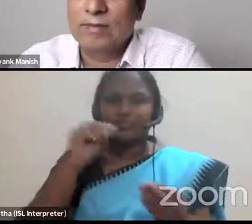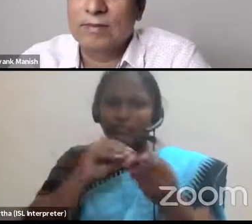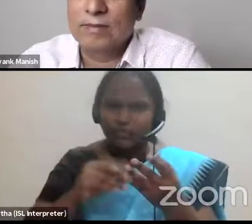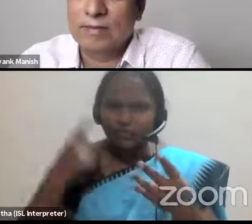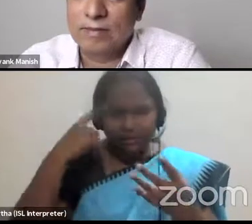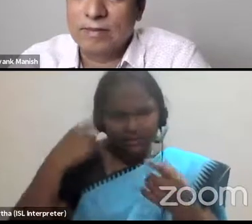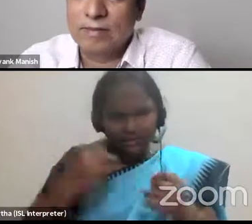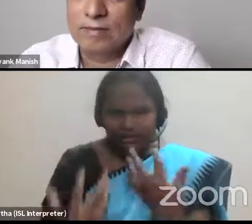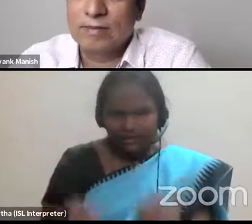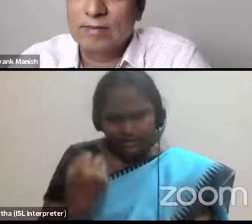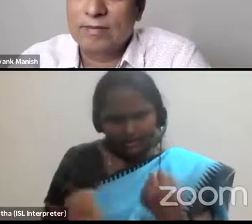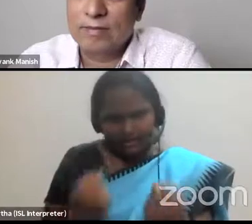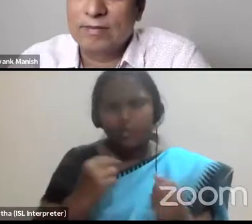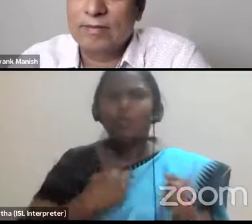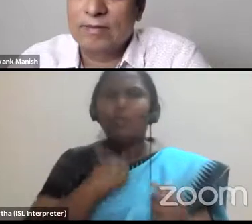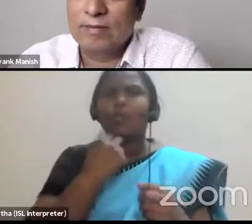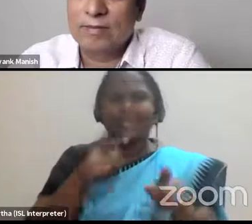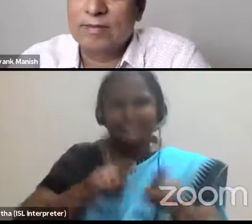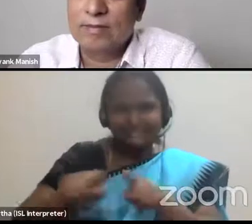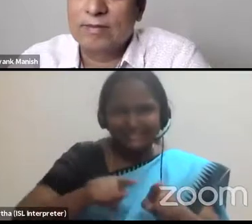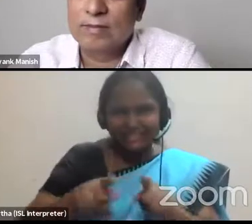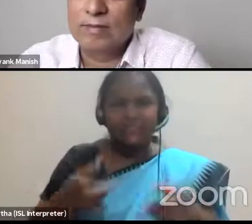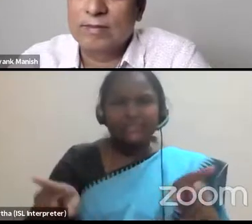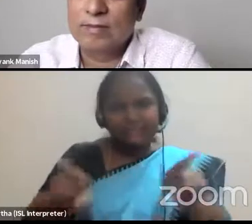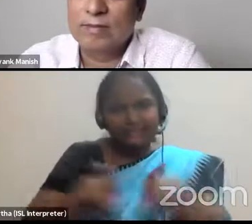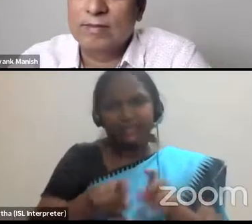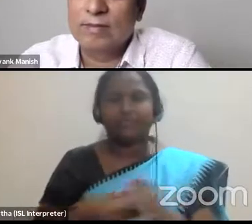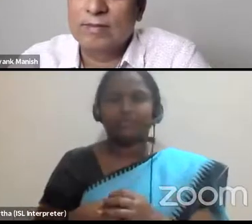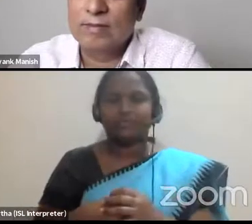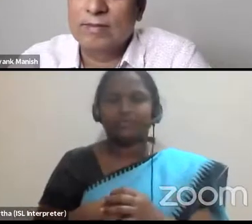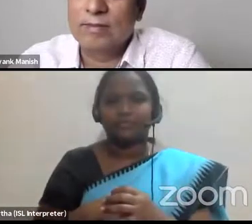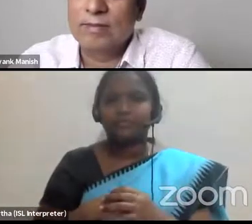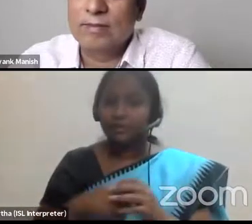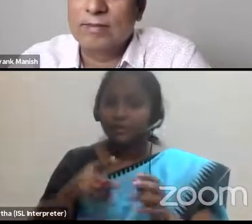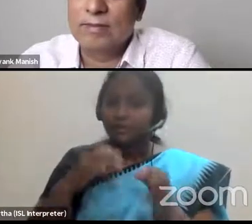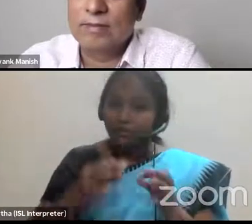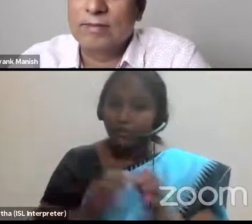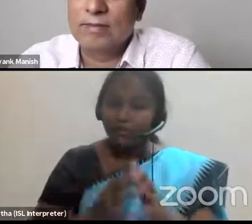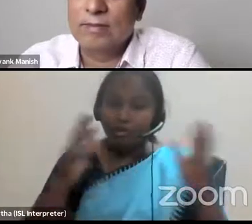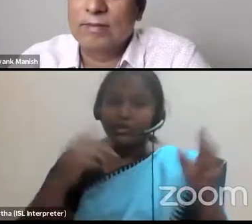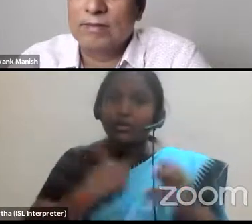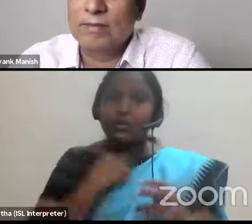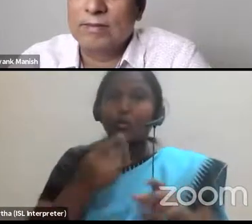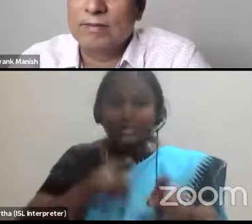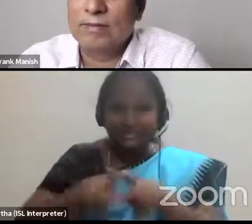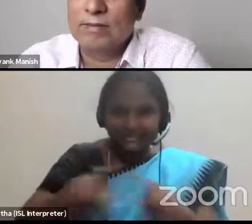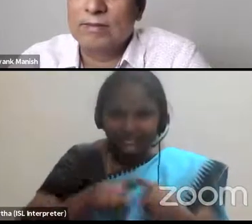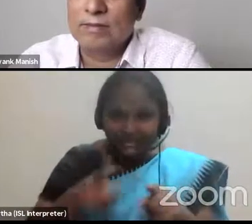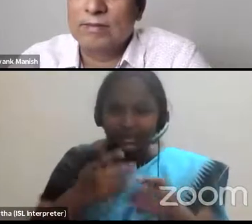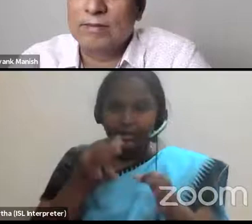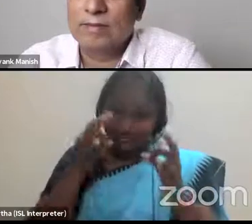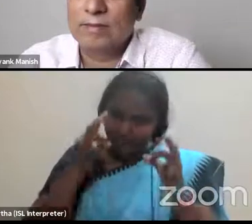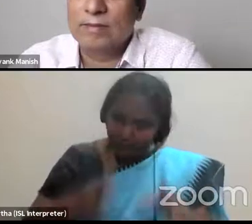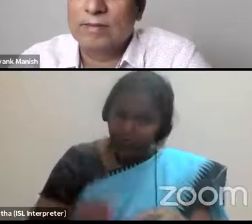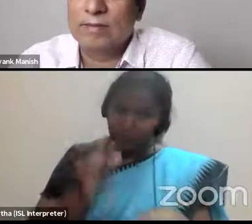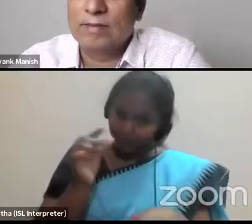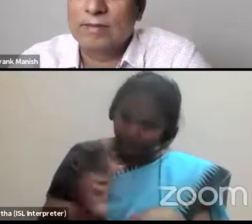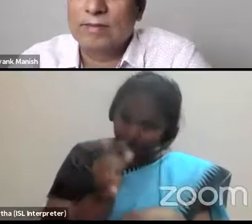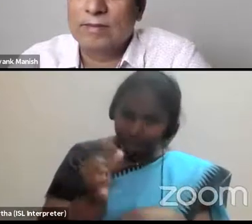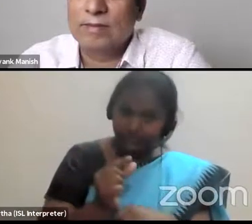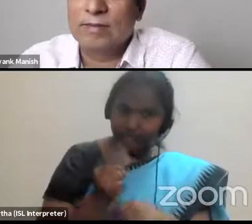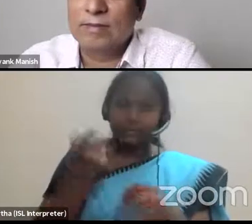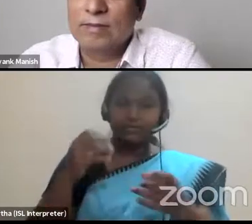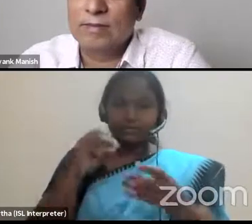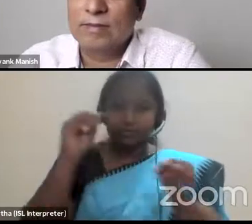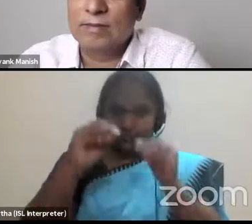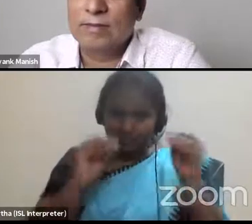we could actually get voice samples of Hussein and then really use those voice samples to really make this useful in the context